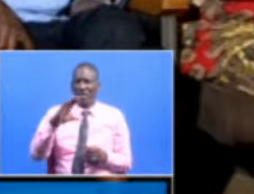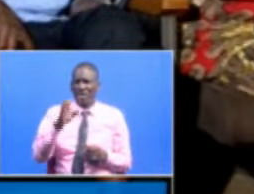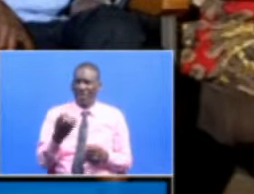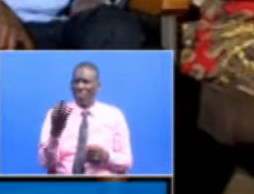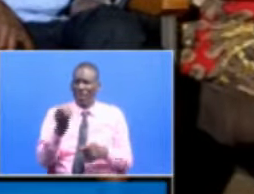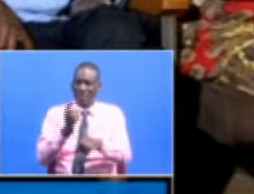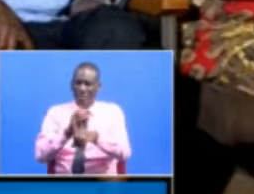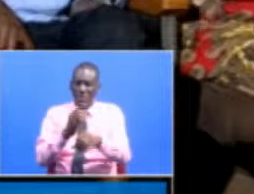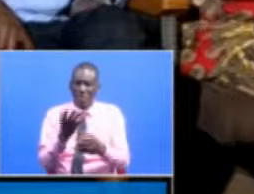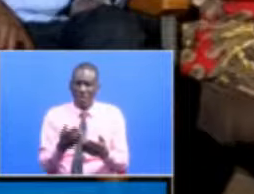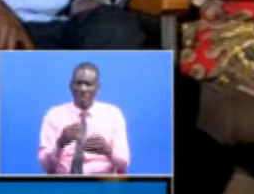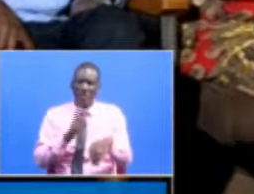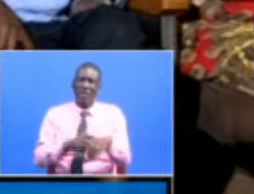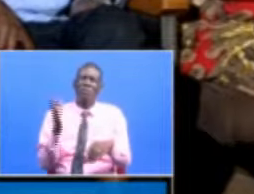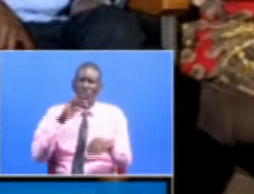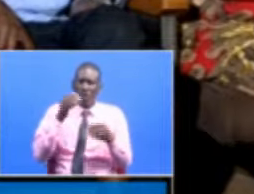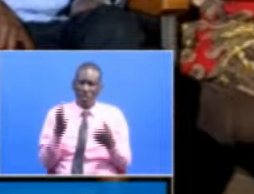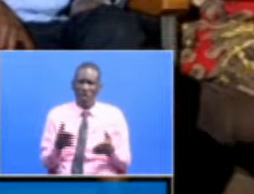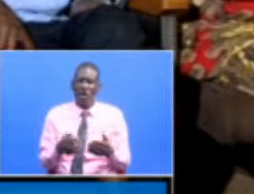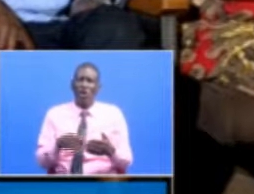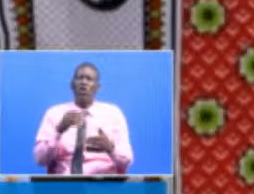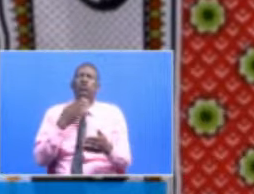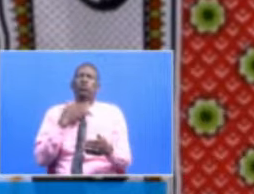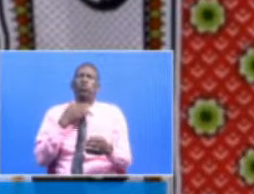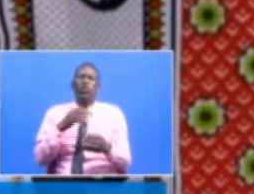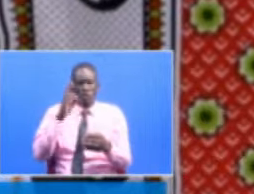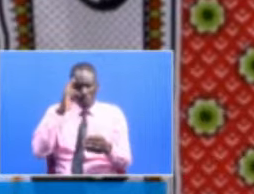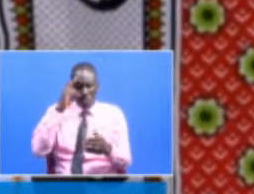uniambie tukitoka hapa ni nini ungependa tukumbuke?